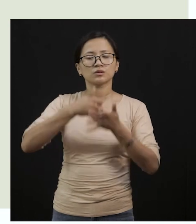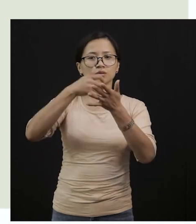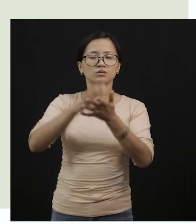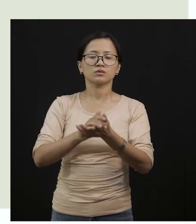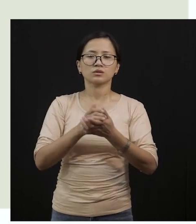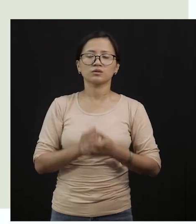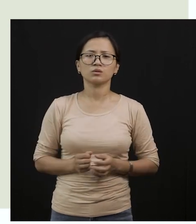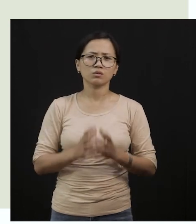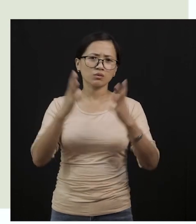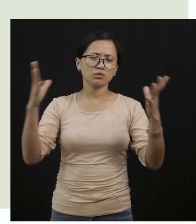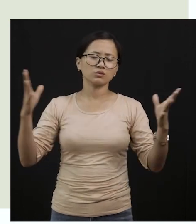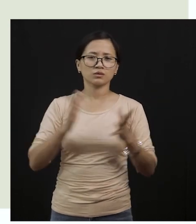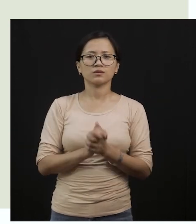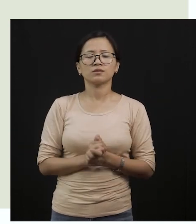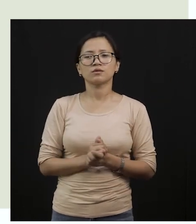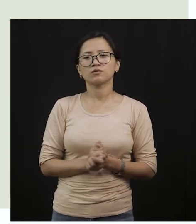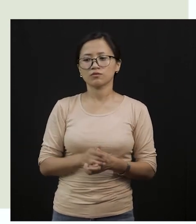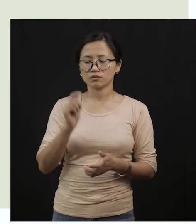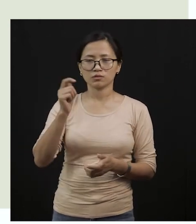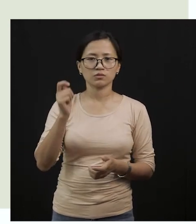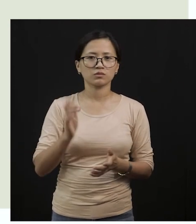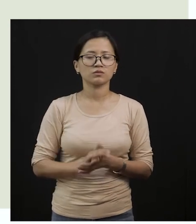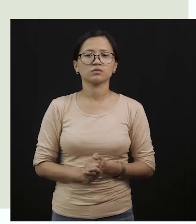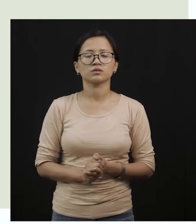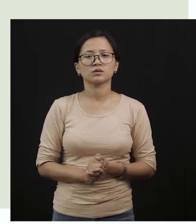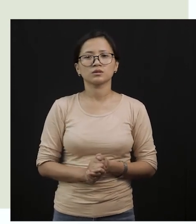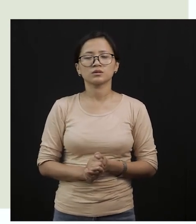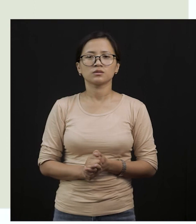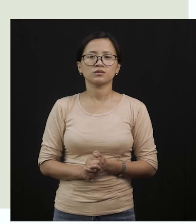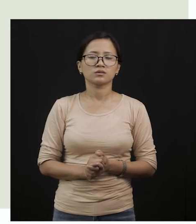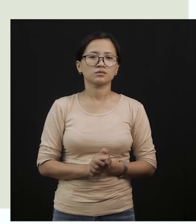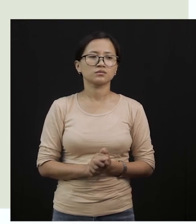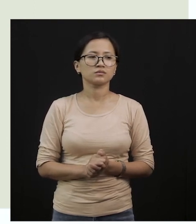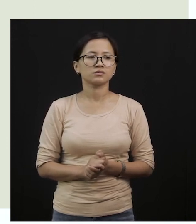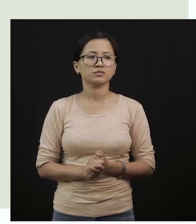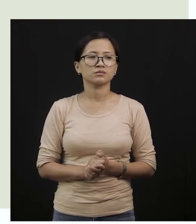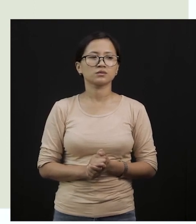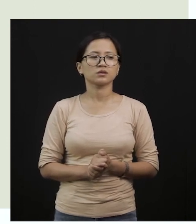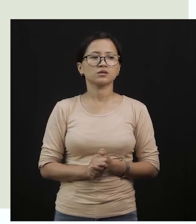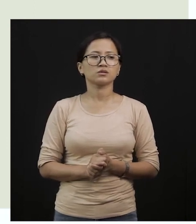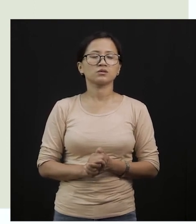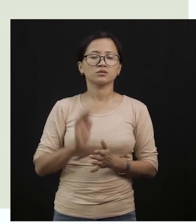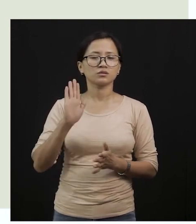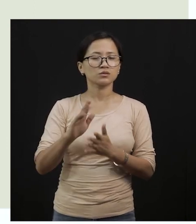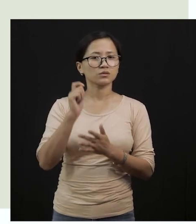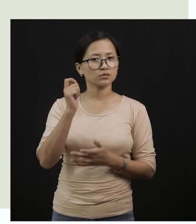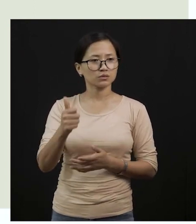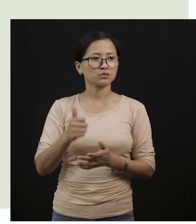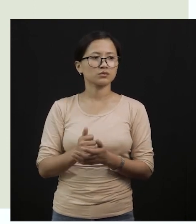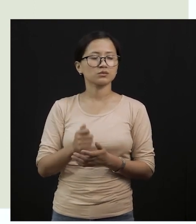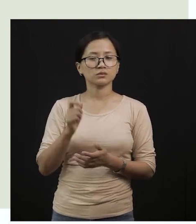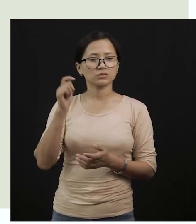and it's all because of the good heart, the selfless heart that she had for the people. Okay, this is what I'm talking about. Your good deeds will